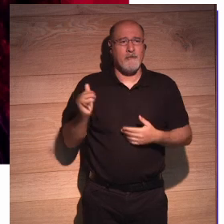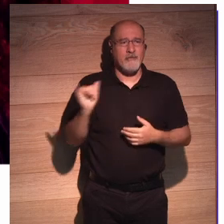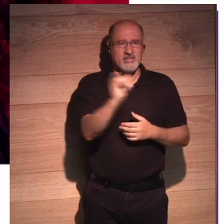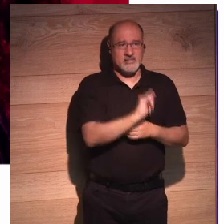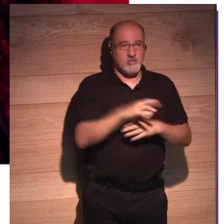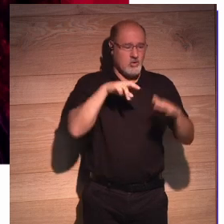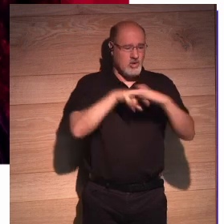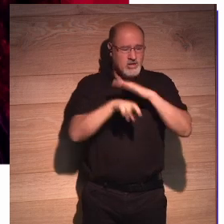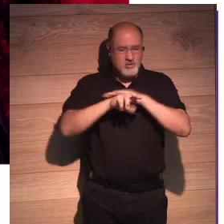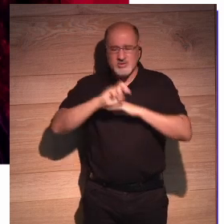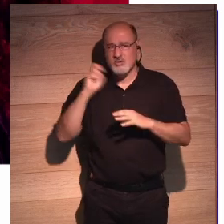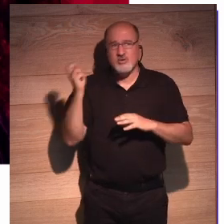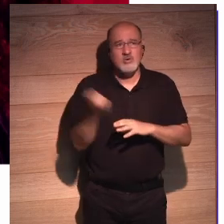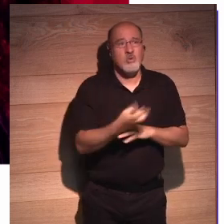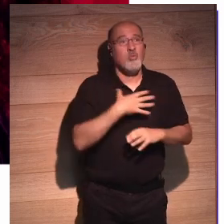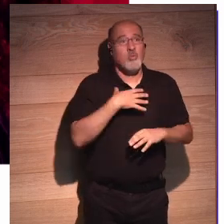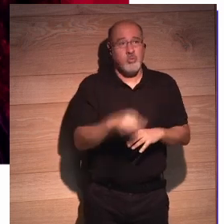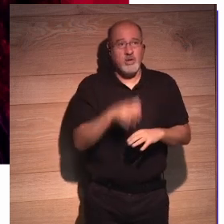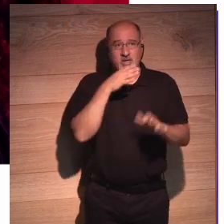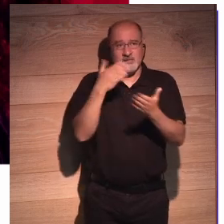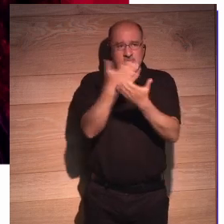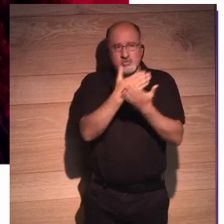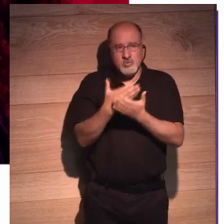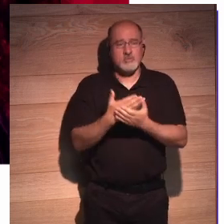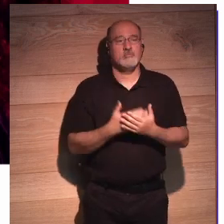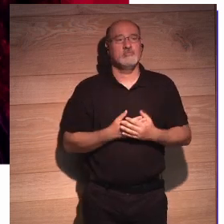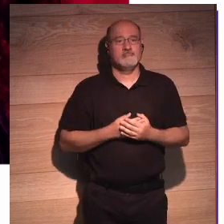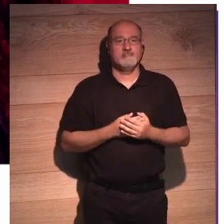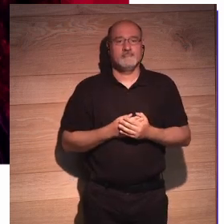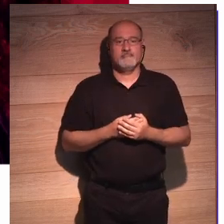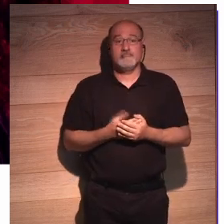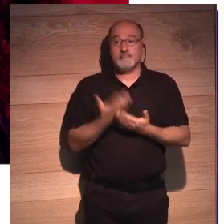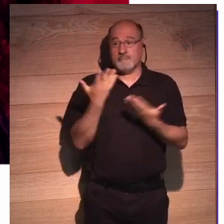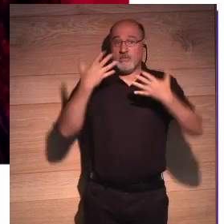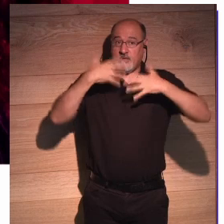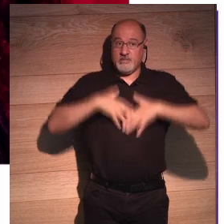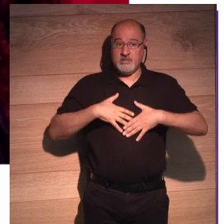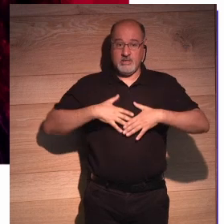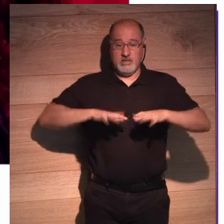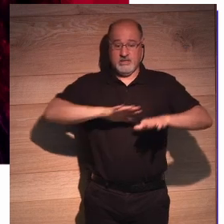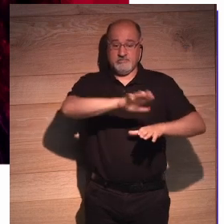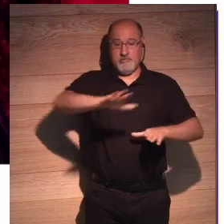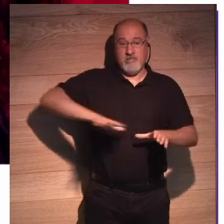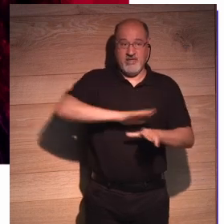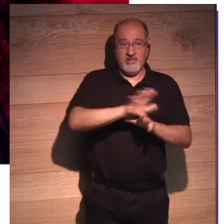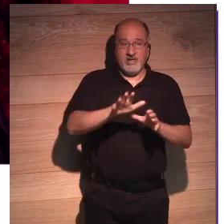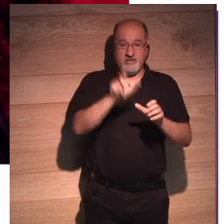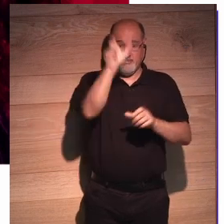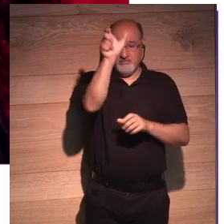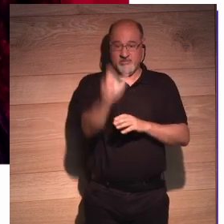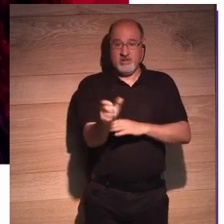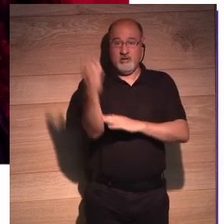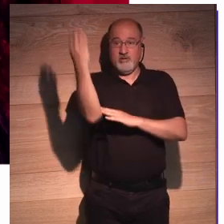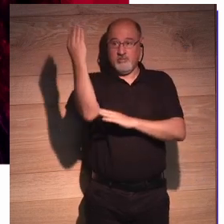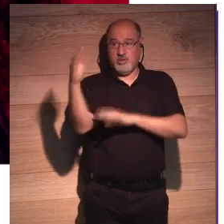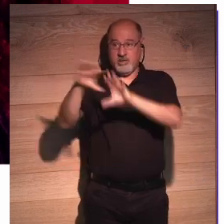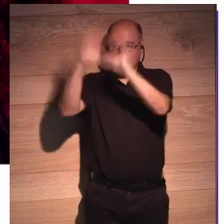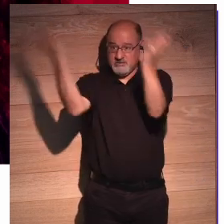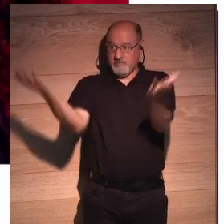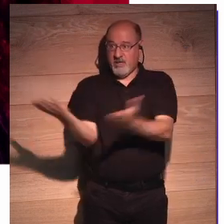immersion is. You've got spatial immersion, which is feeling present in a space. Right now I am immersed in